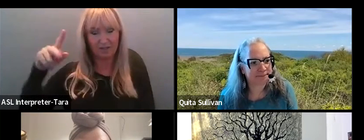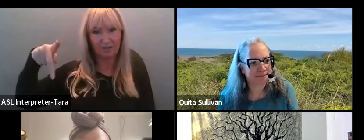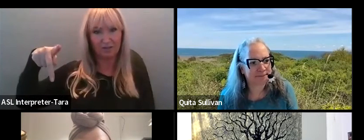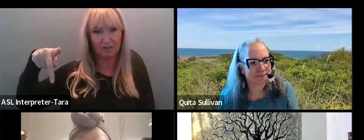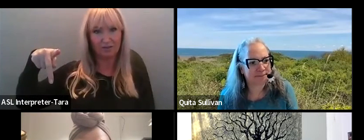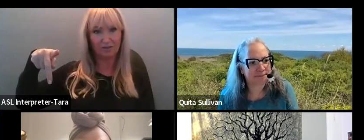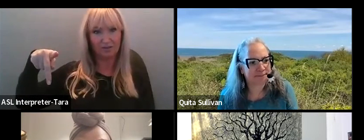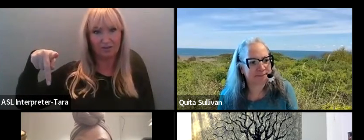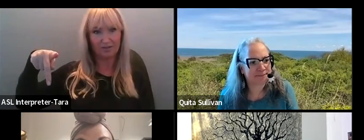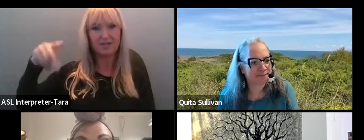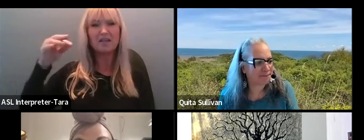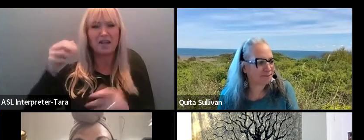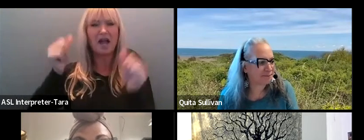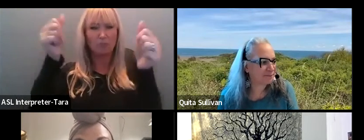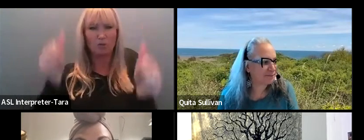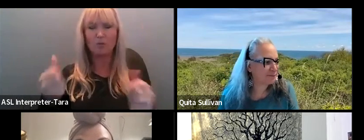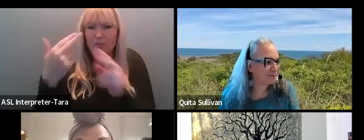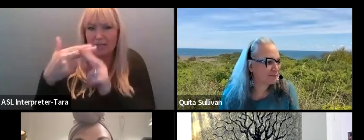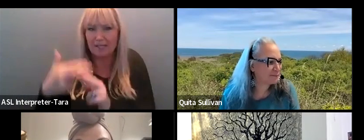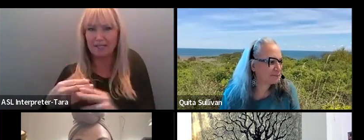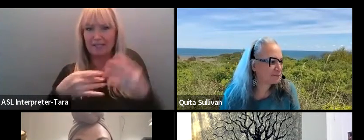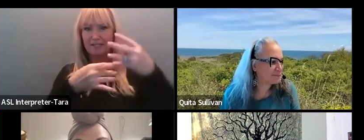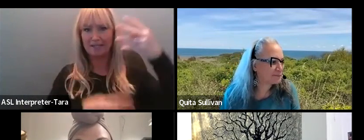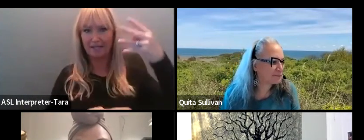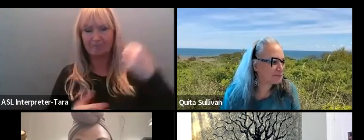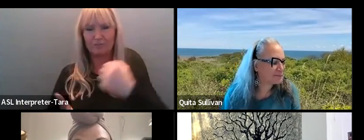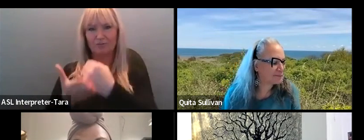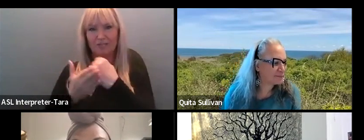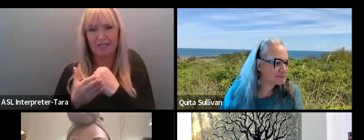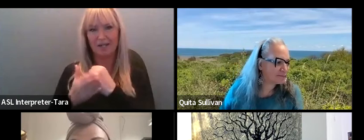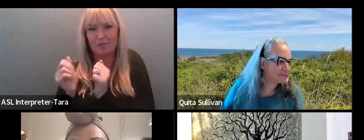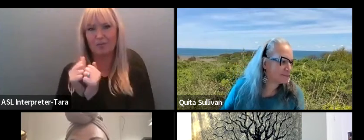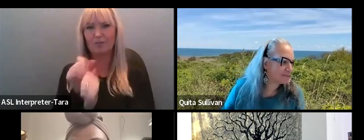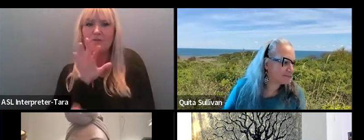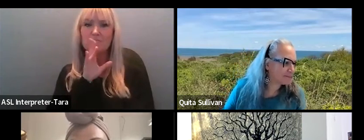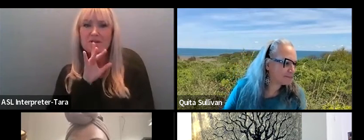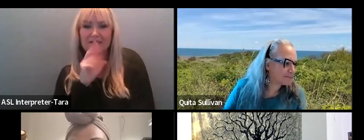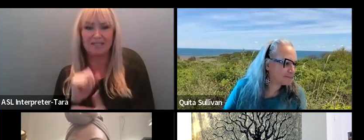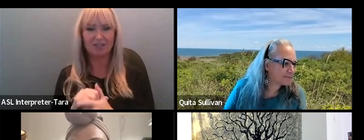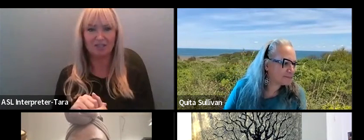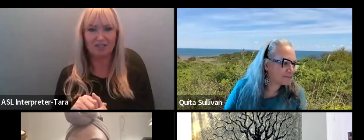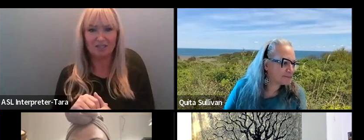I'm going to post these names again so that Kita can help me with pronunciation.